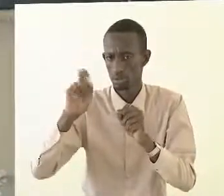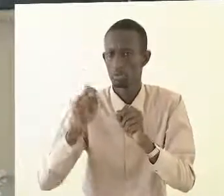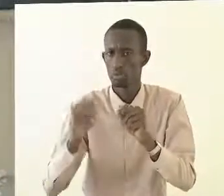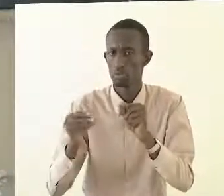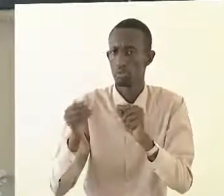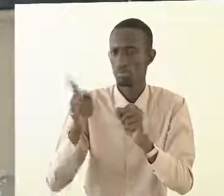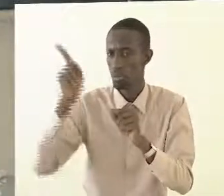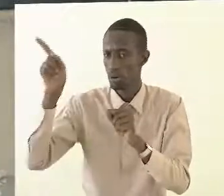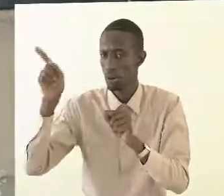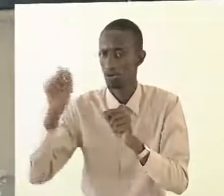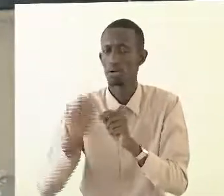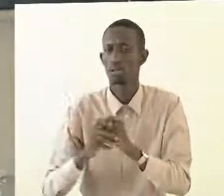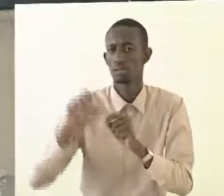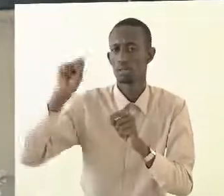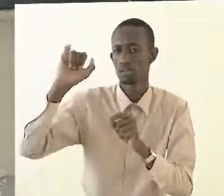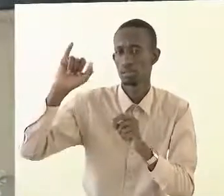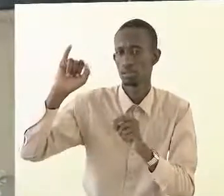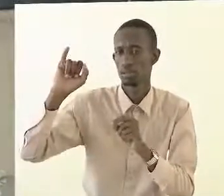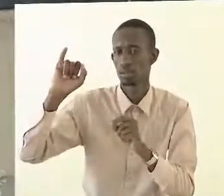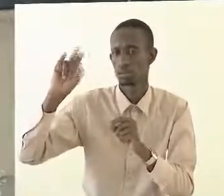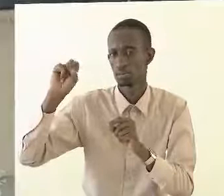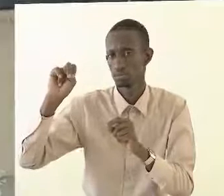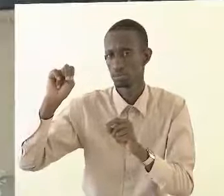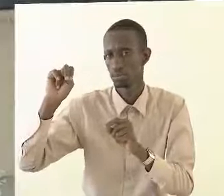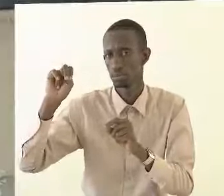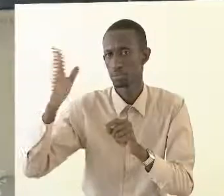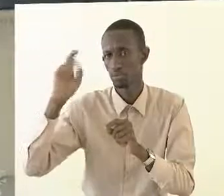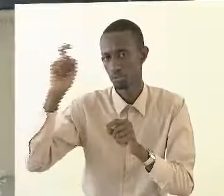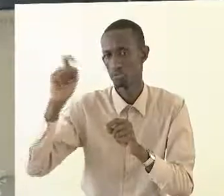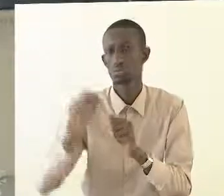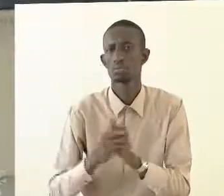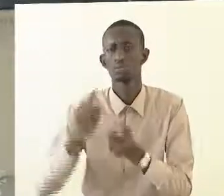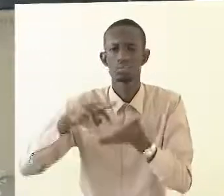like integral of a function